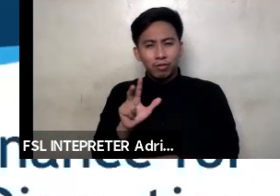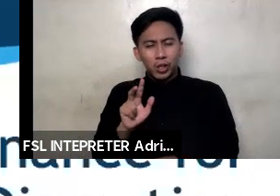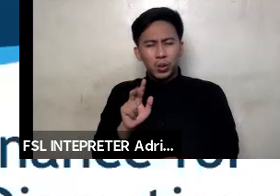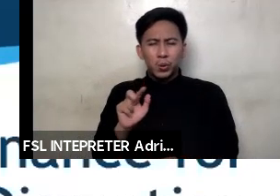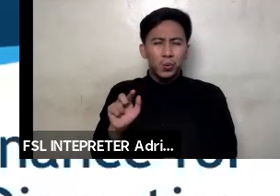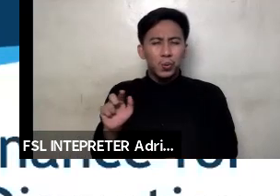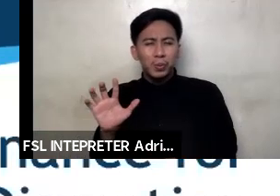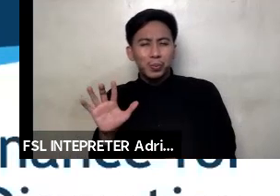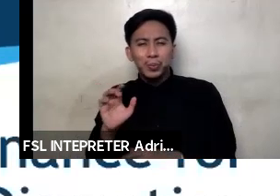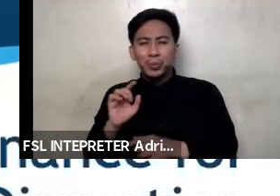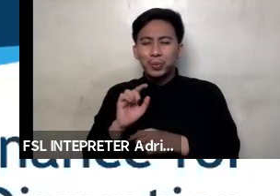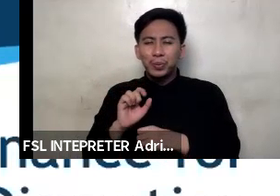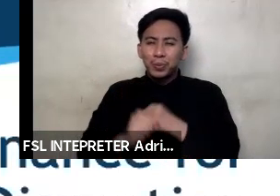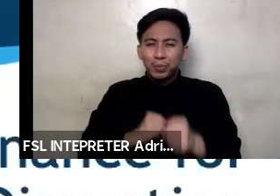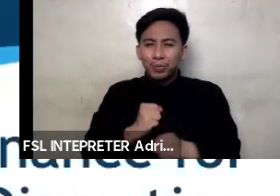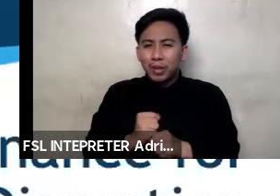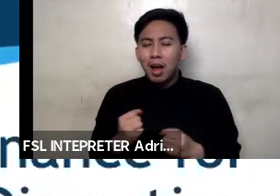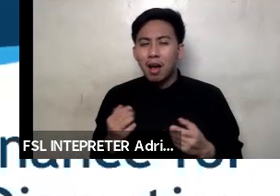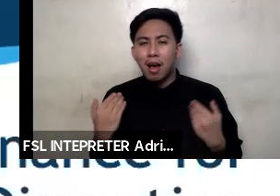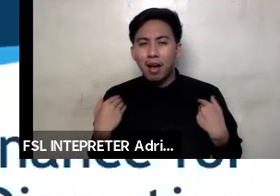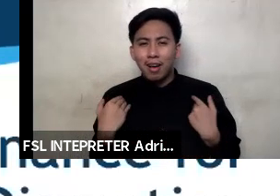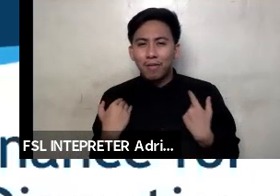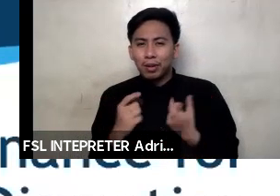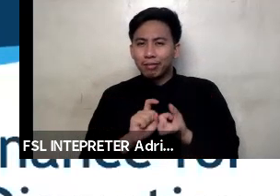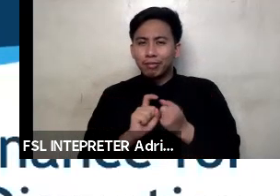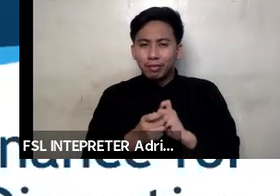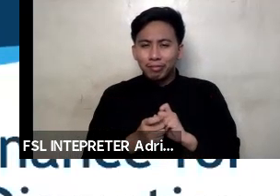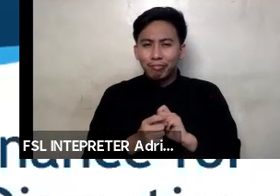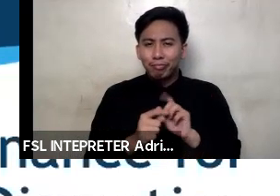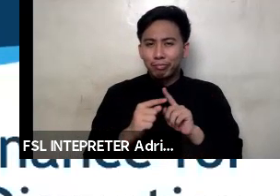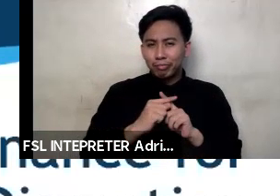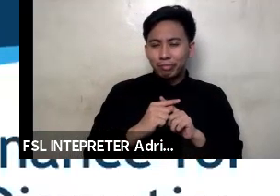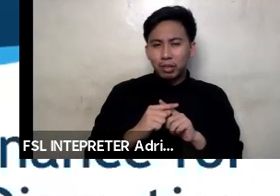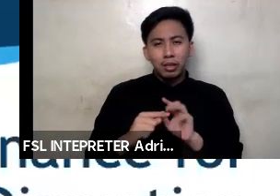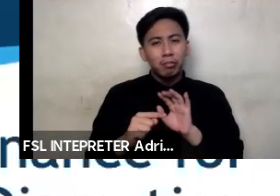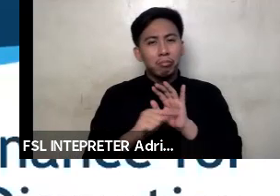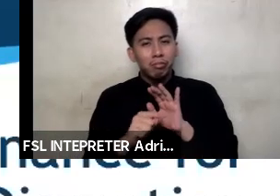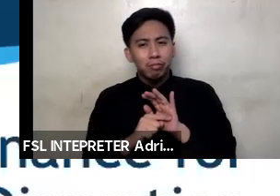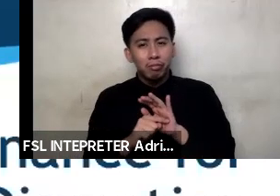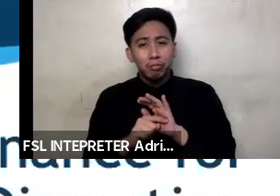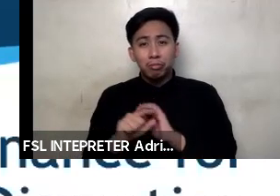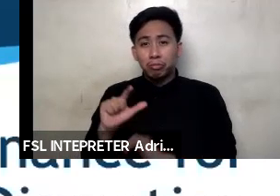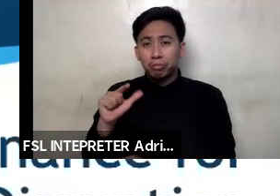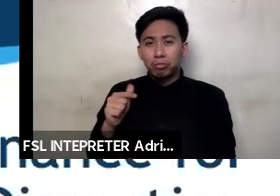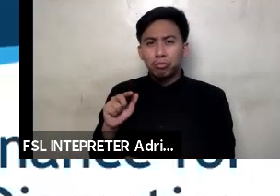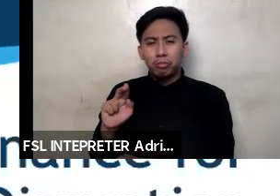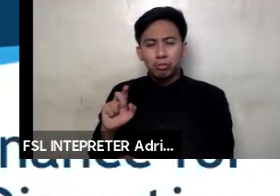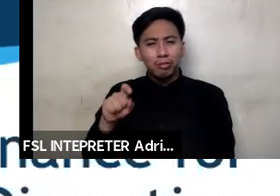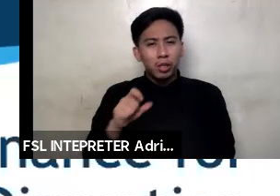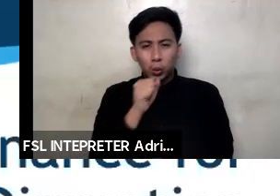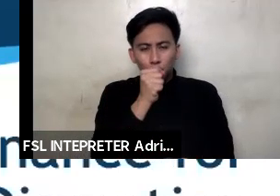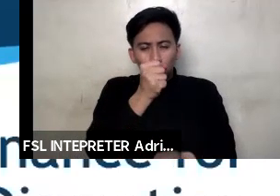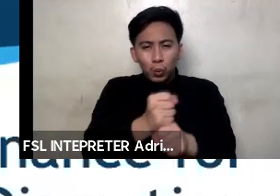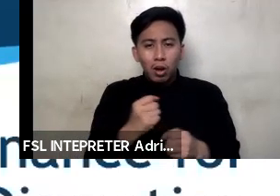will present disruptions, both positive and negative, and local governments must make sure that